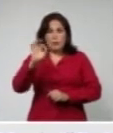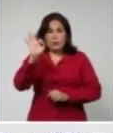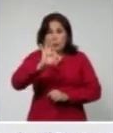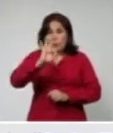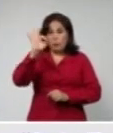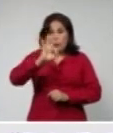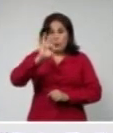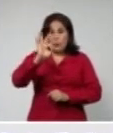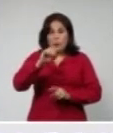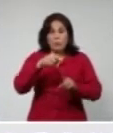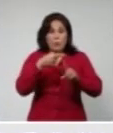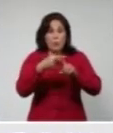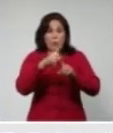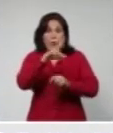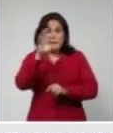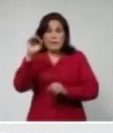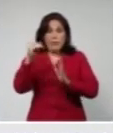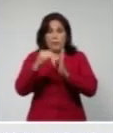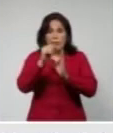Clara with